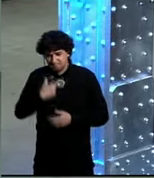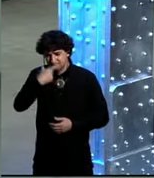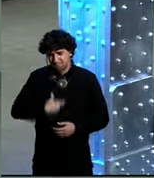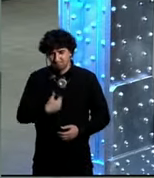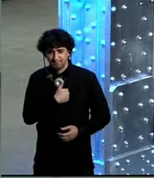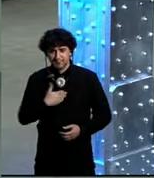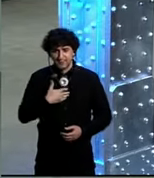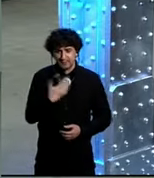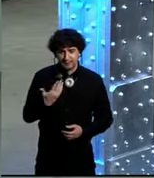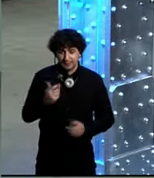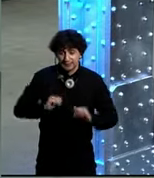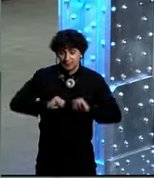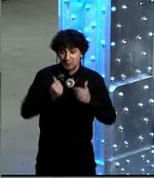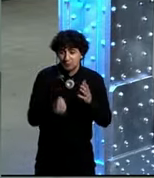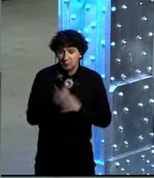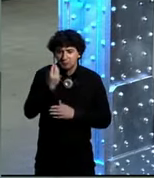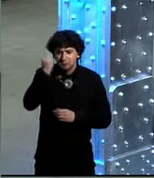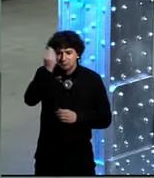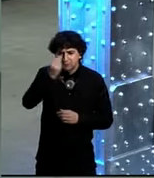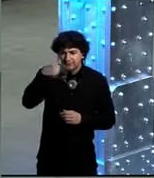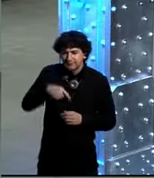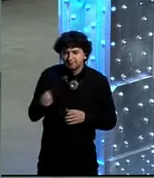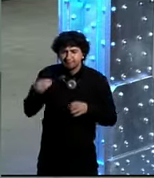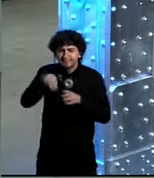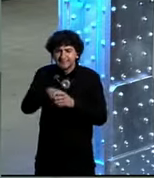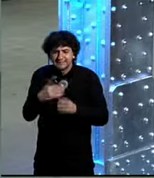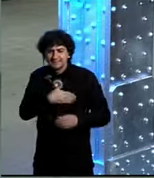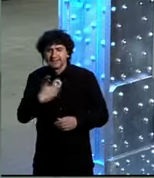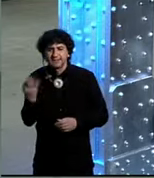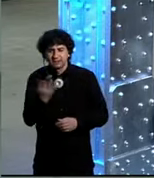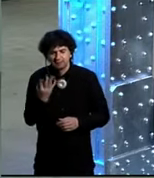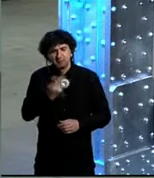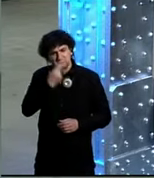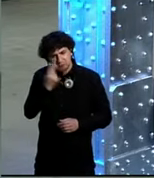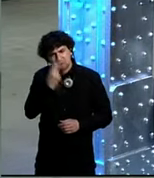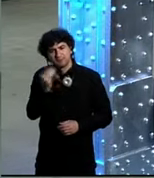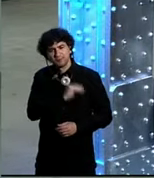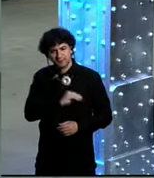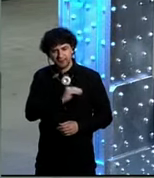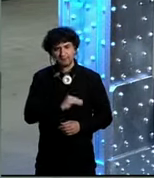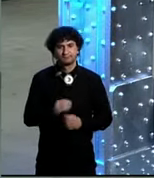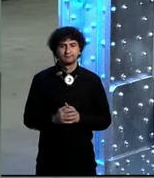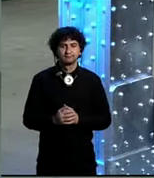think about what hat to put on. Like, I wish... But it was interesting. And